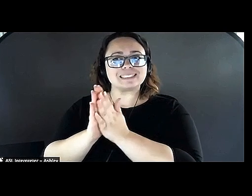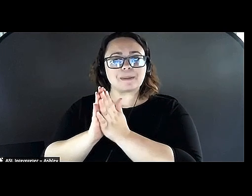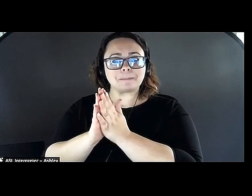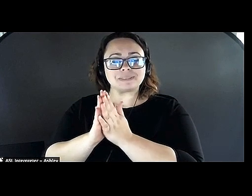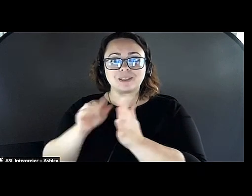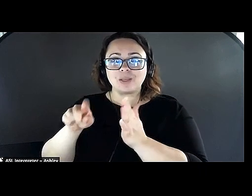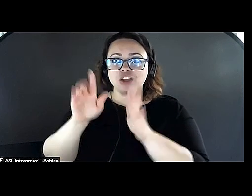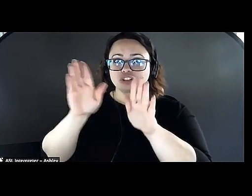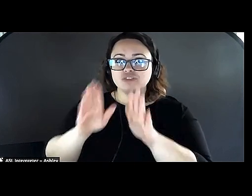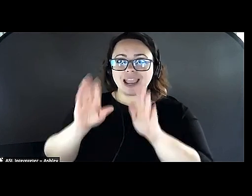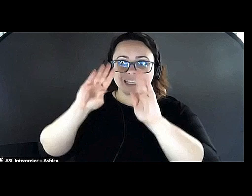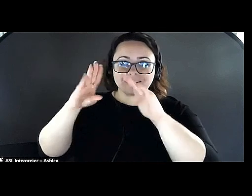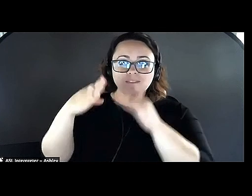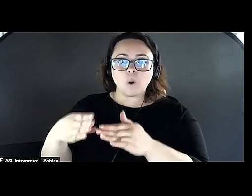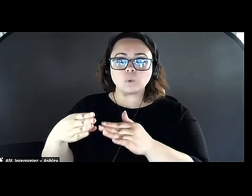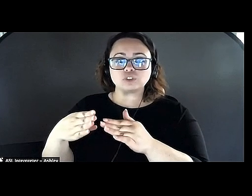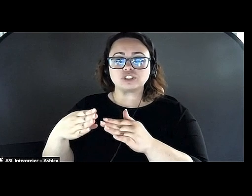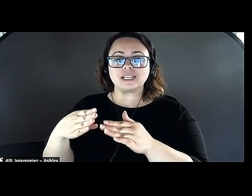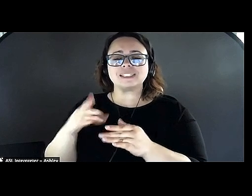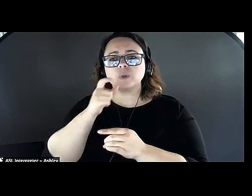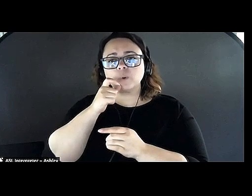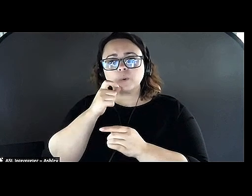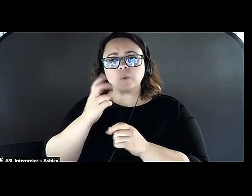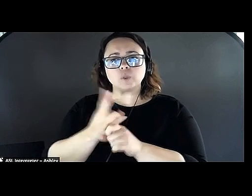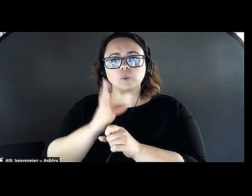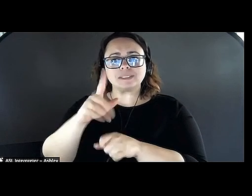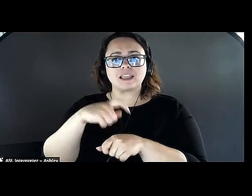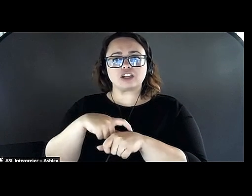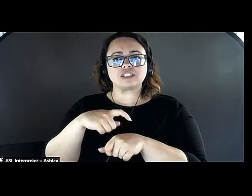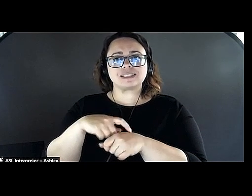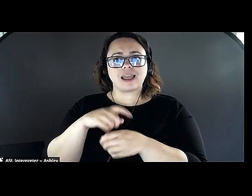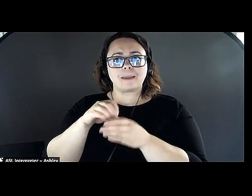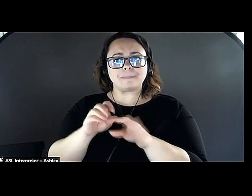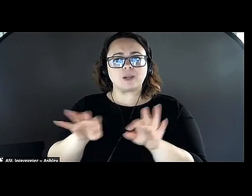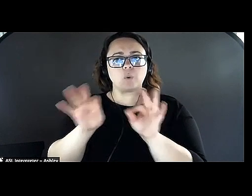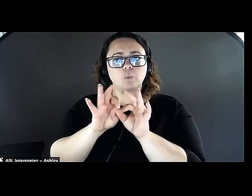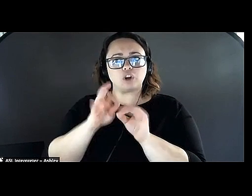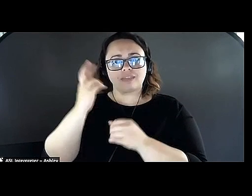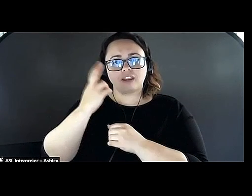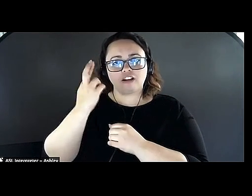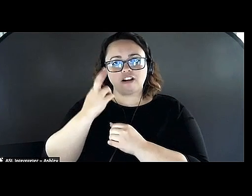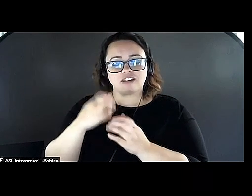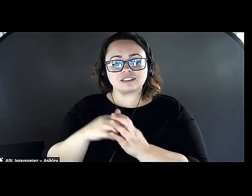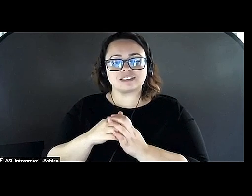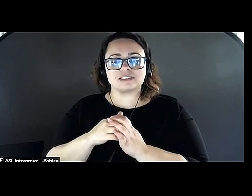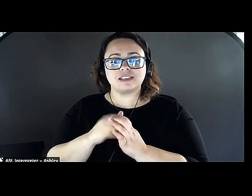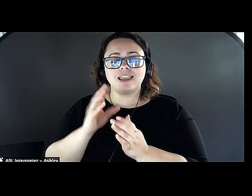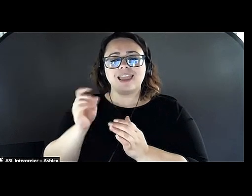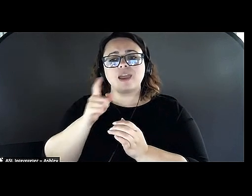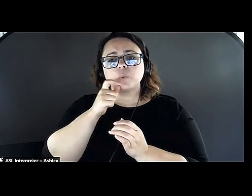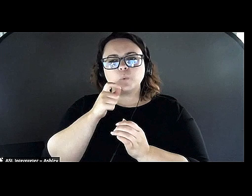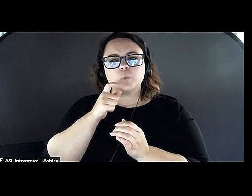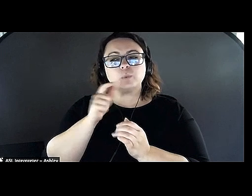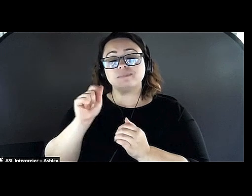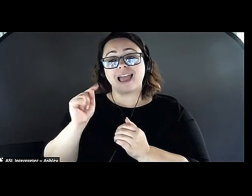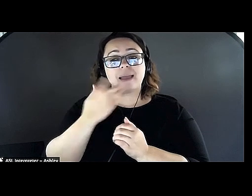great devotions, who spends their time in a worthy cause, and who at best knows in the